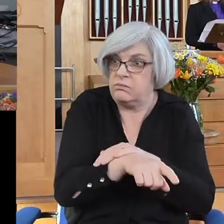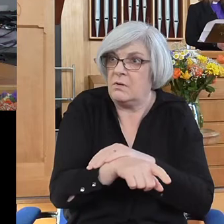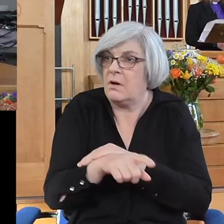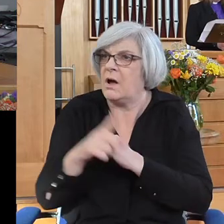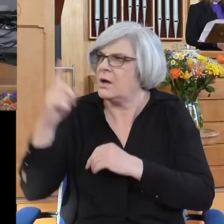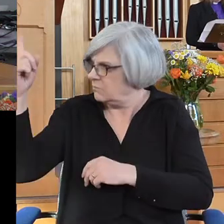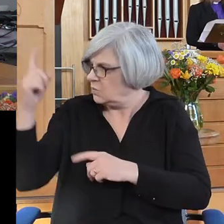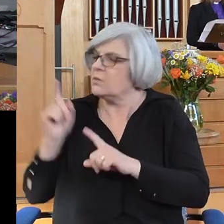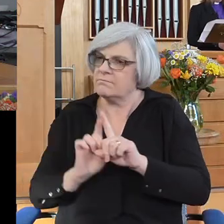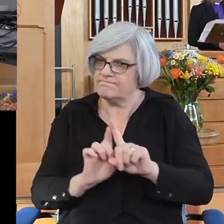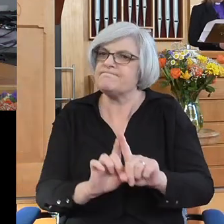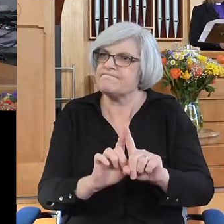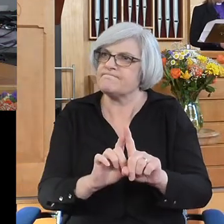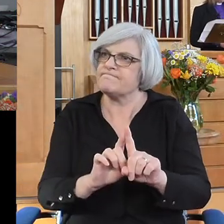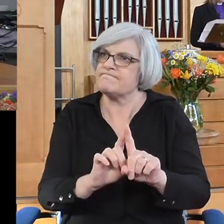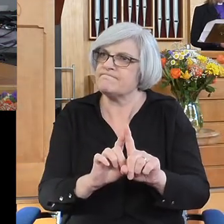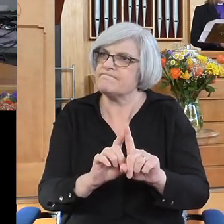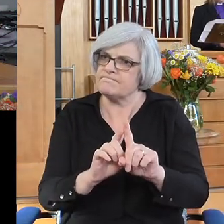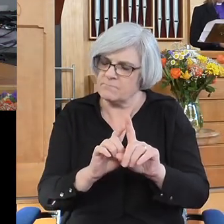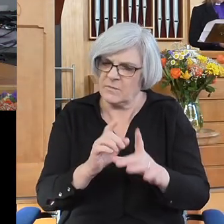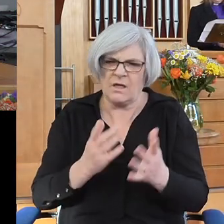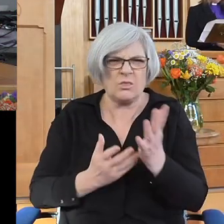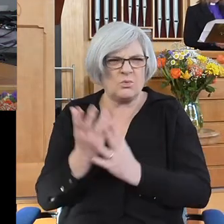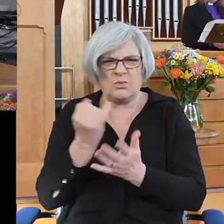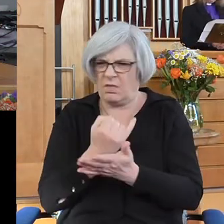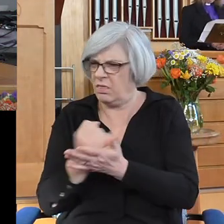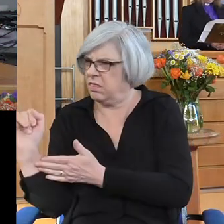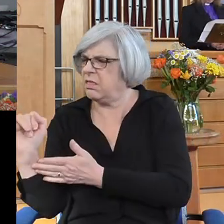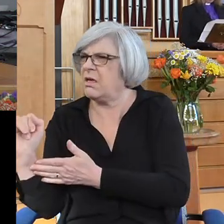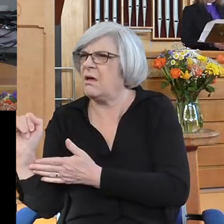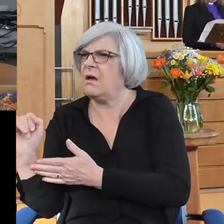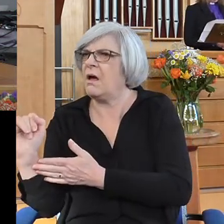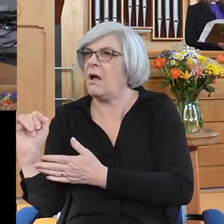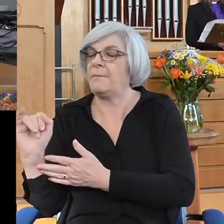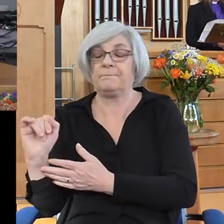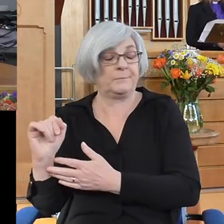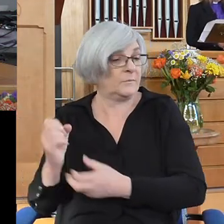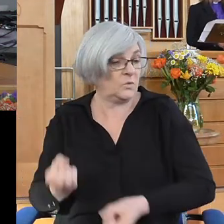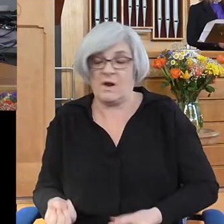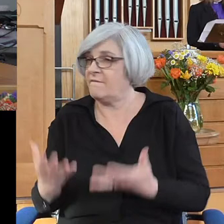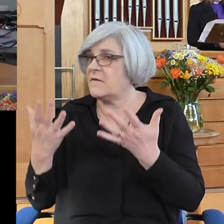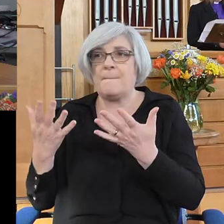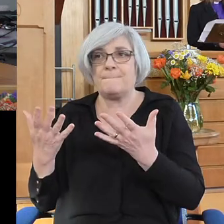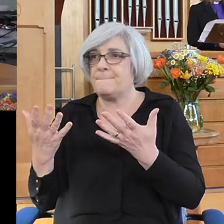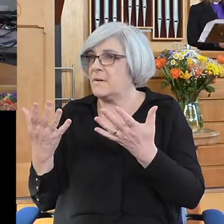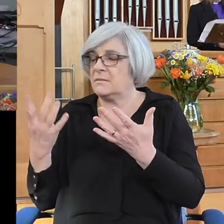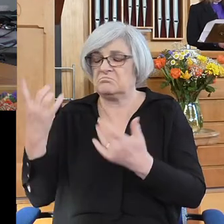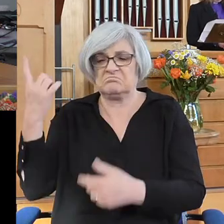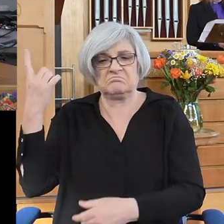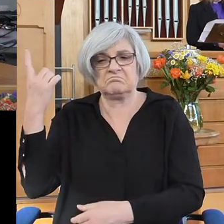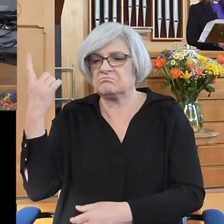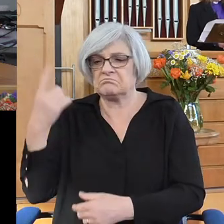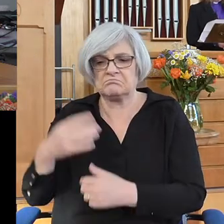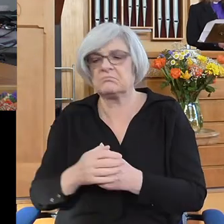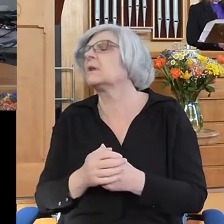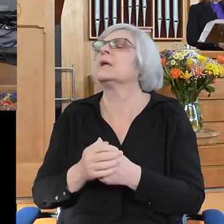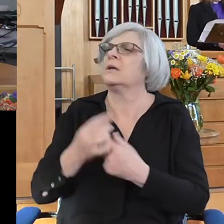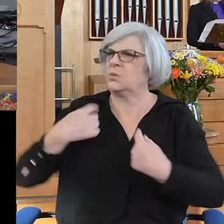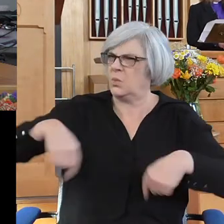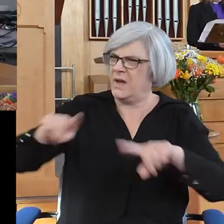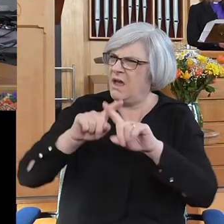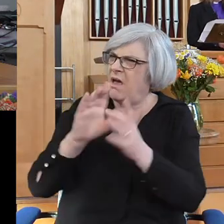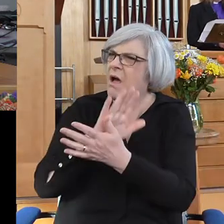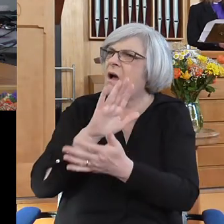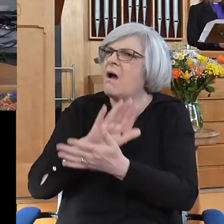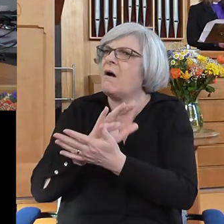them. And through betrayal and denial, still you did not give up. And so we are